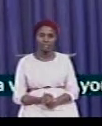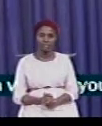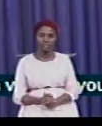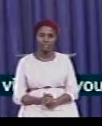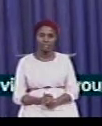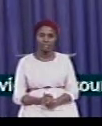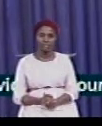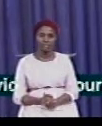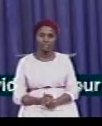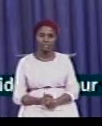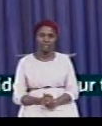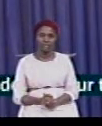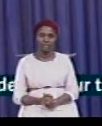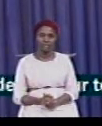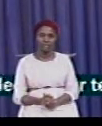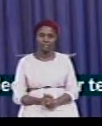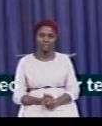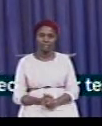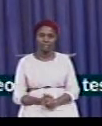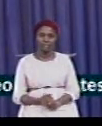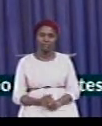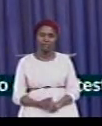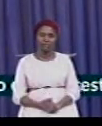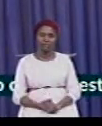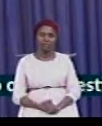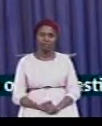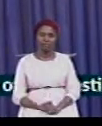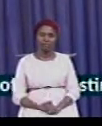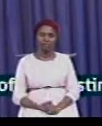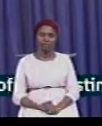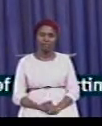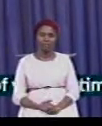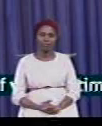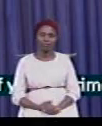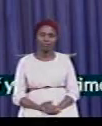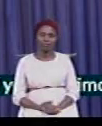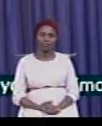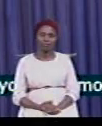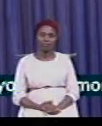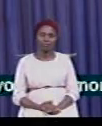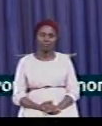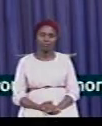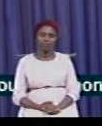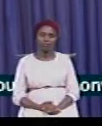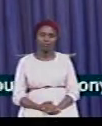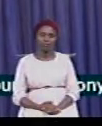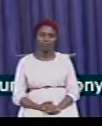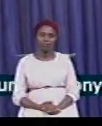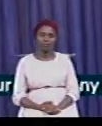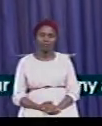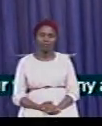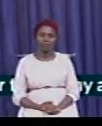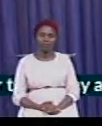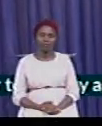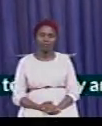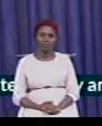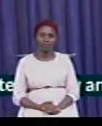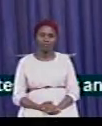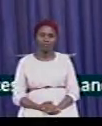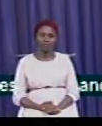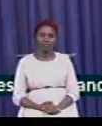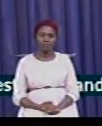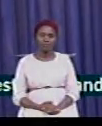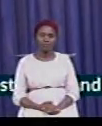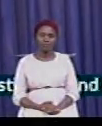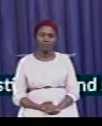de wo di ba ha no hu sanka ansa na wa kɔ because Jacob no bo fo ni tintam ye ansa na ni saka ye Make us